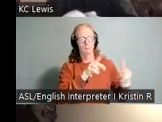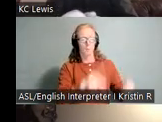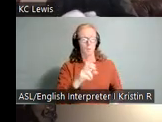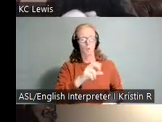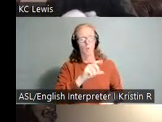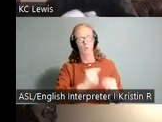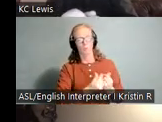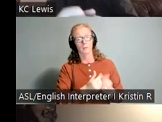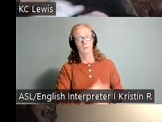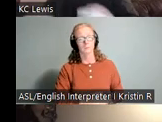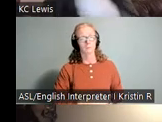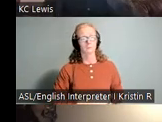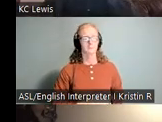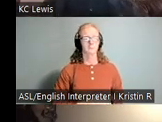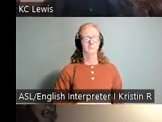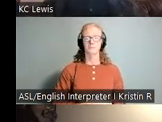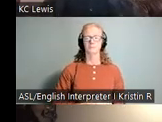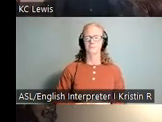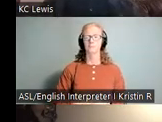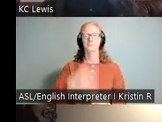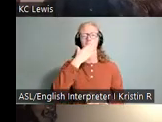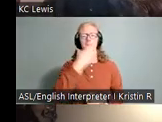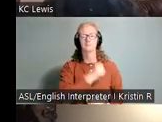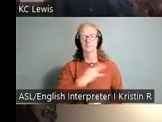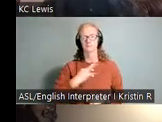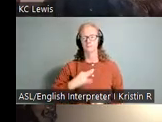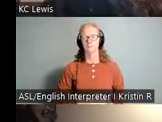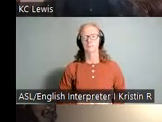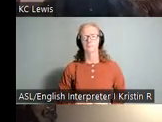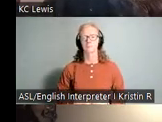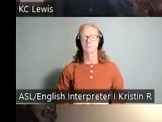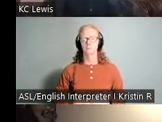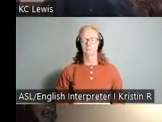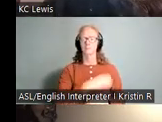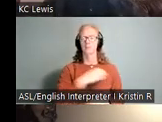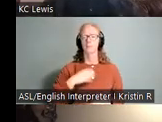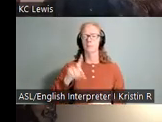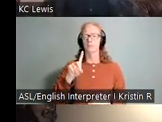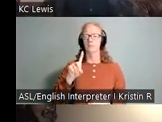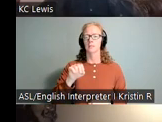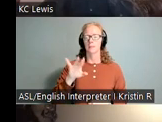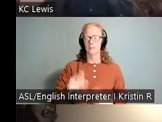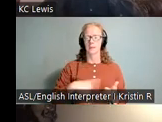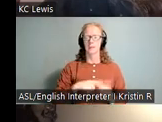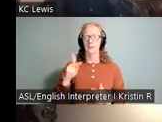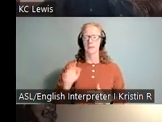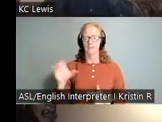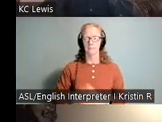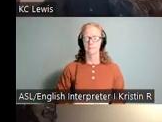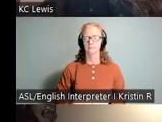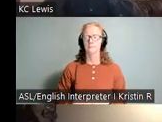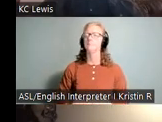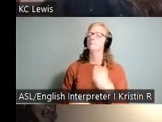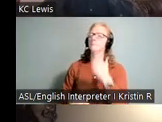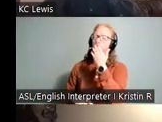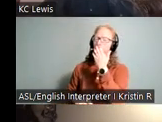to the subcommittee. Thank you, staff. Commissioner Debbie, then Commissioner Casey. So I